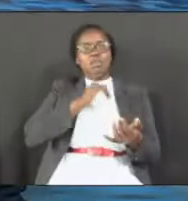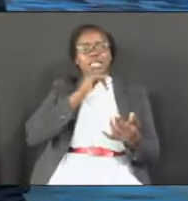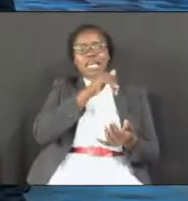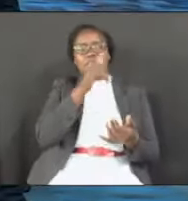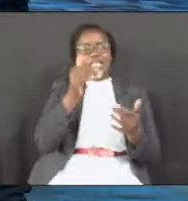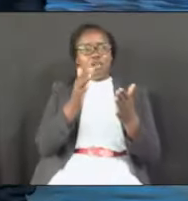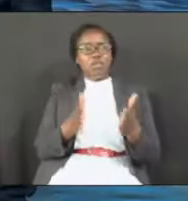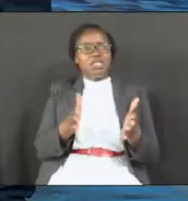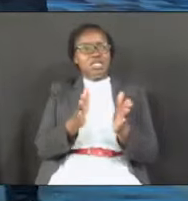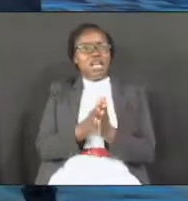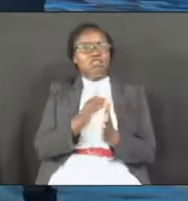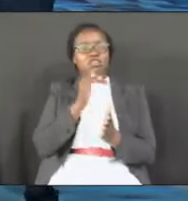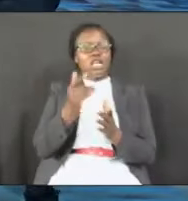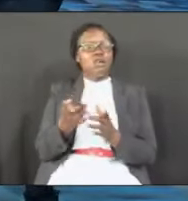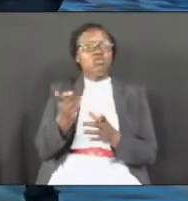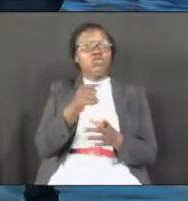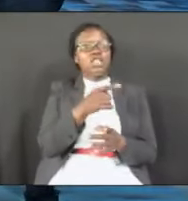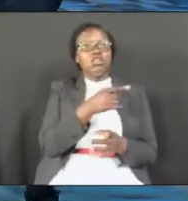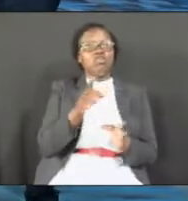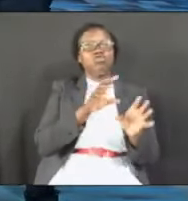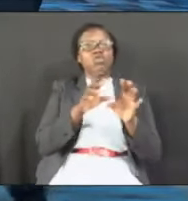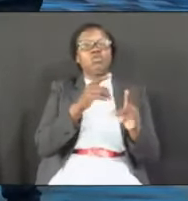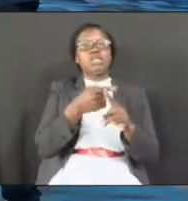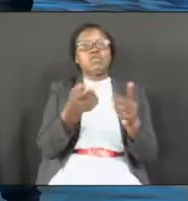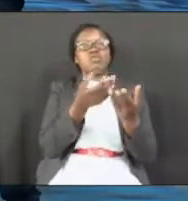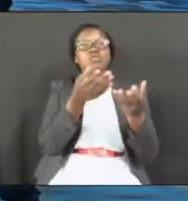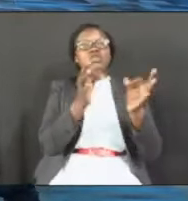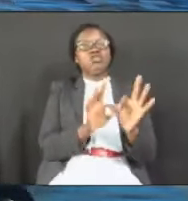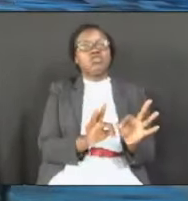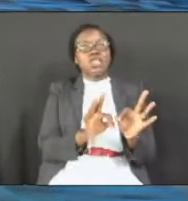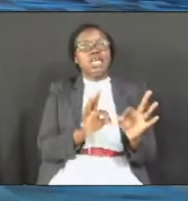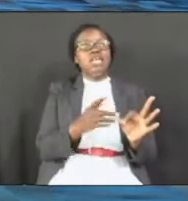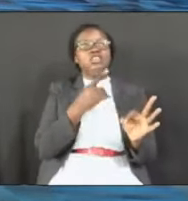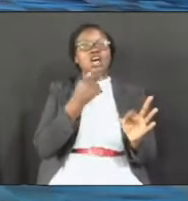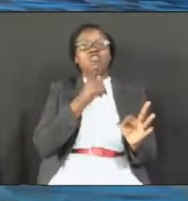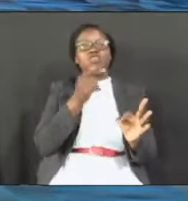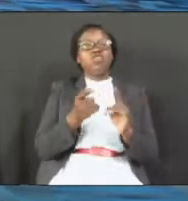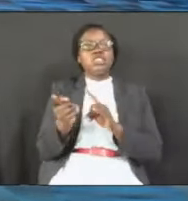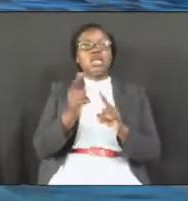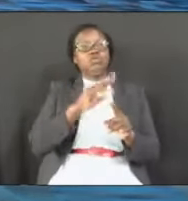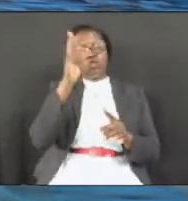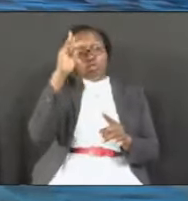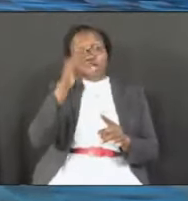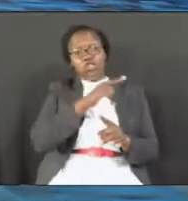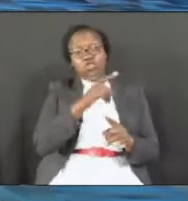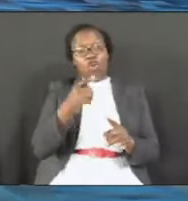have not come to condemn you. I have come to set you free. Hagar, I have not come to remind